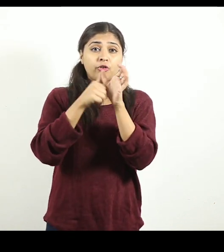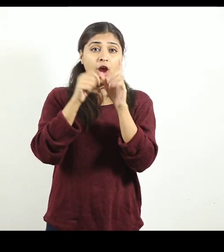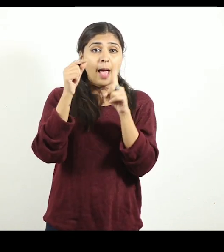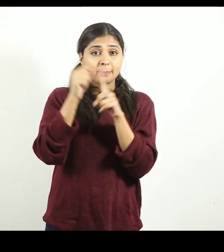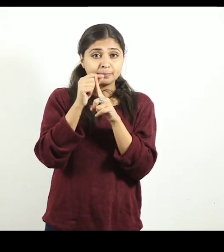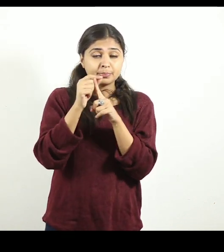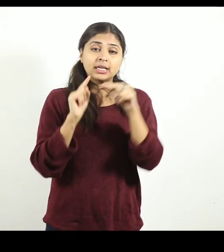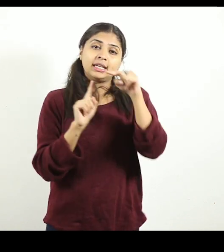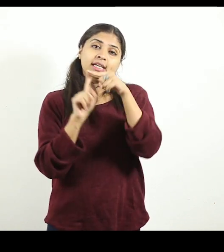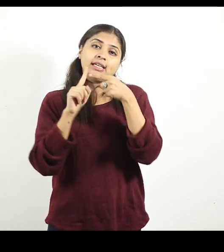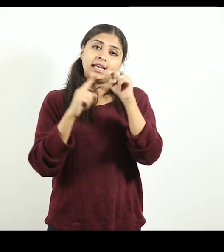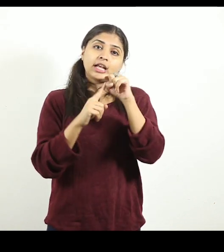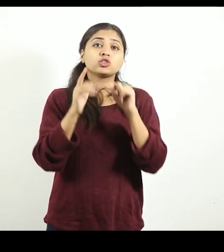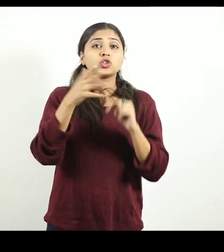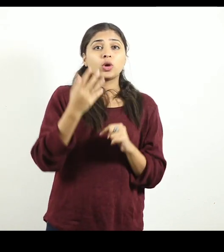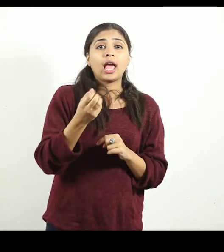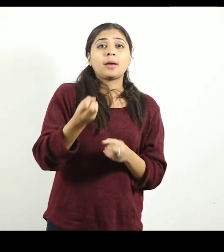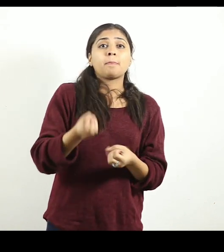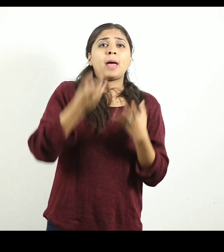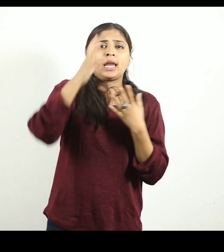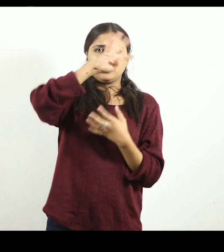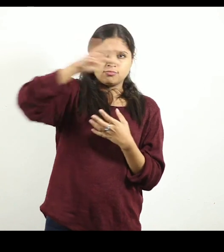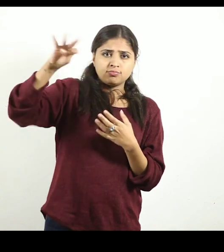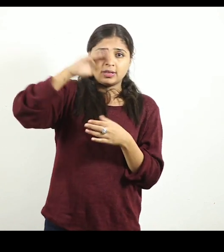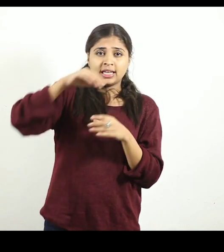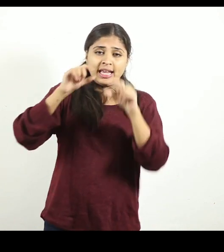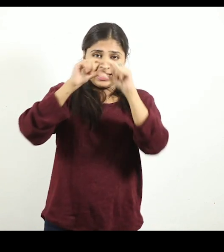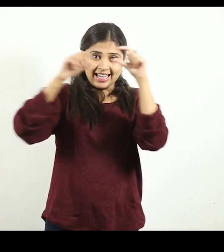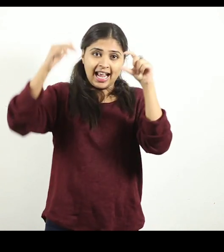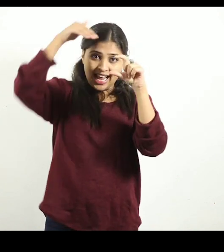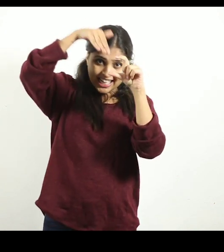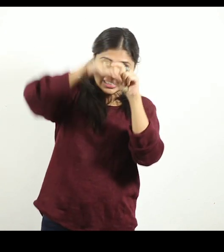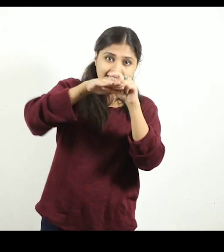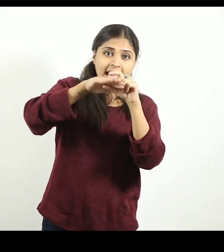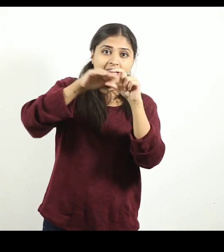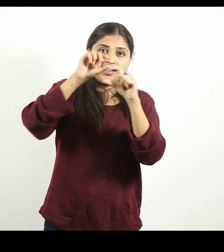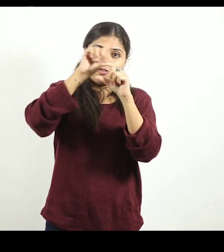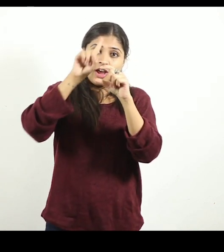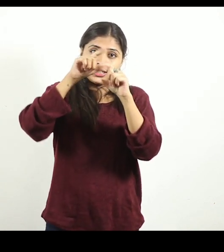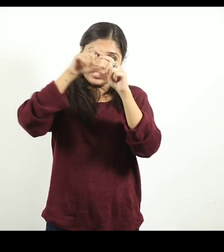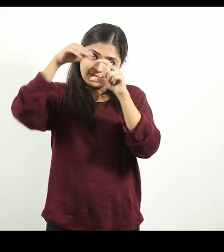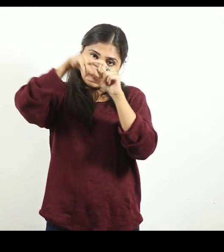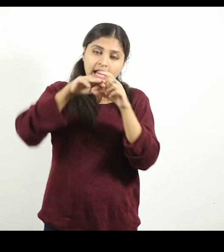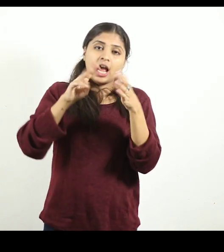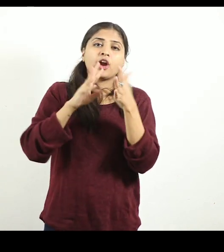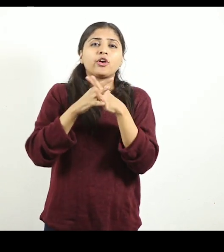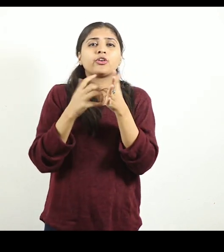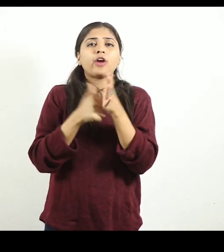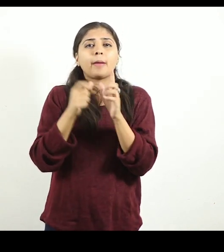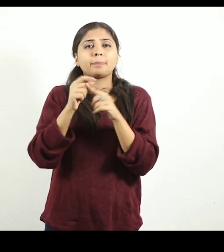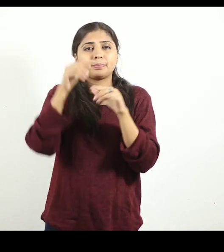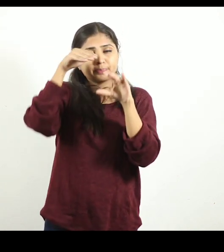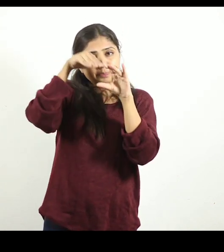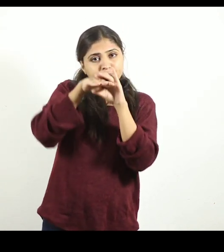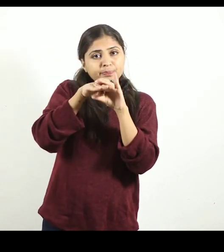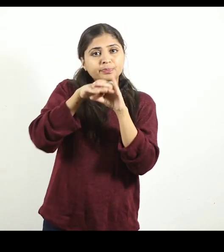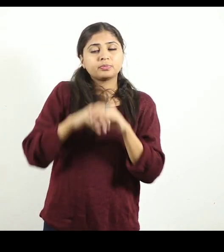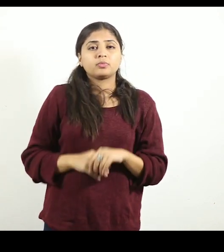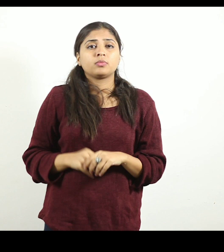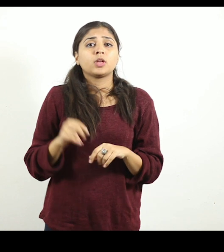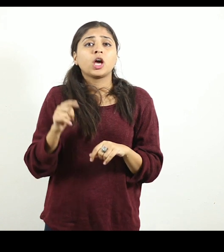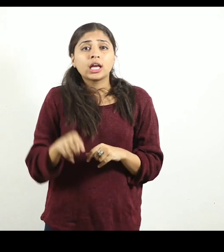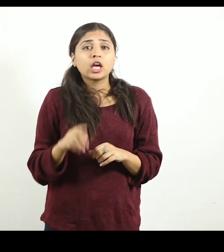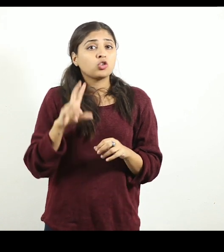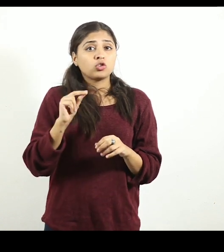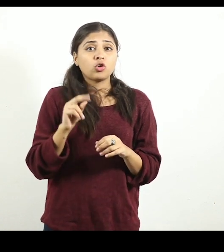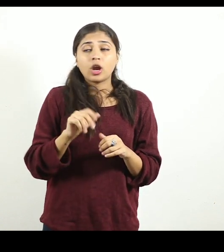a cell by wrapping the text. Wrapping text in a cell does not affect other cells. In order to wrap text, number